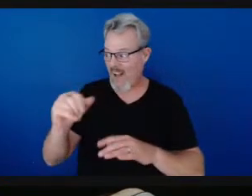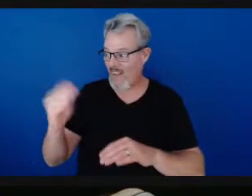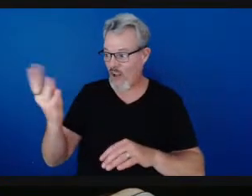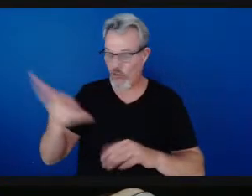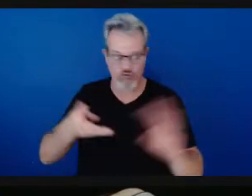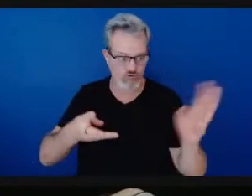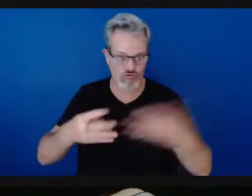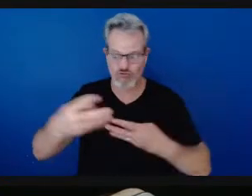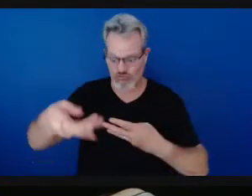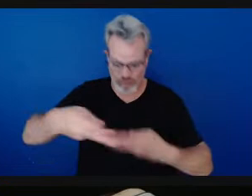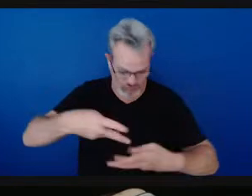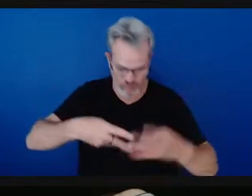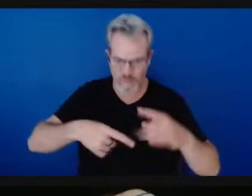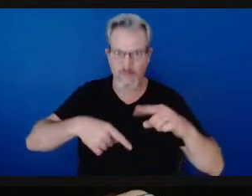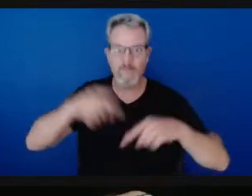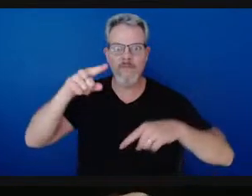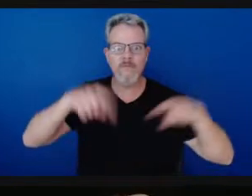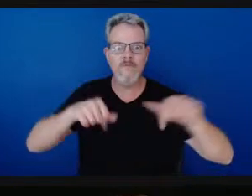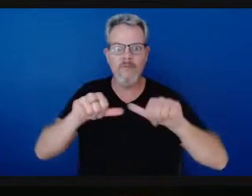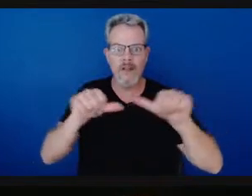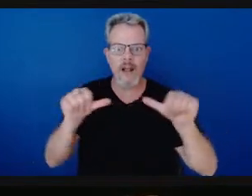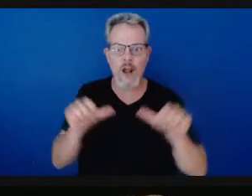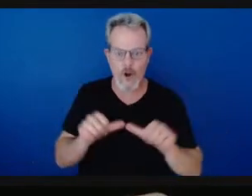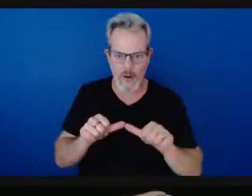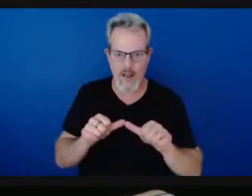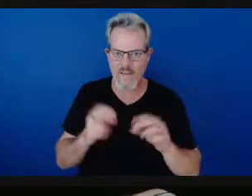hits this funneling spot to pour into the larger